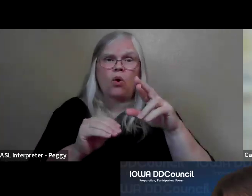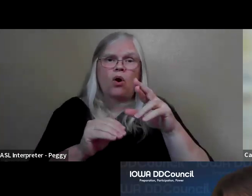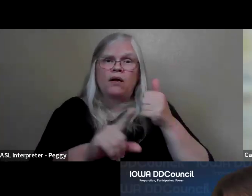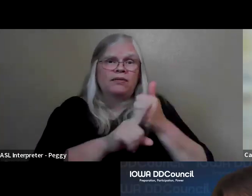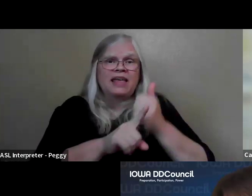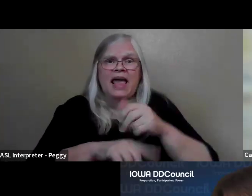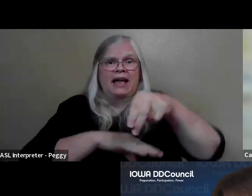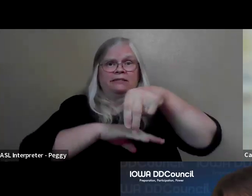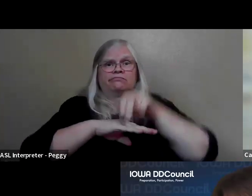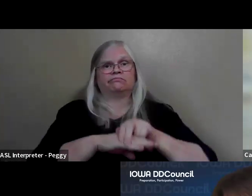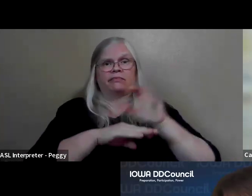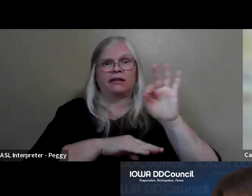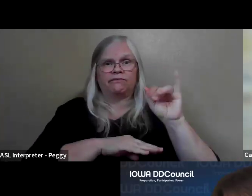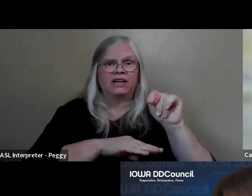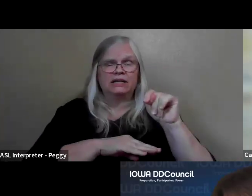Exactly.